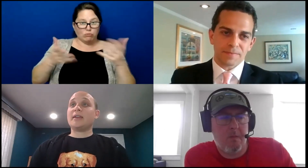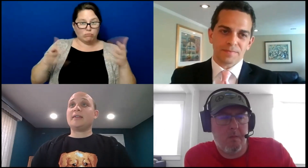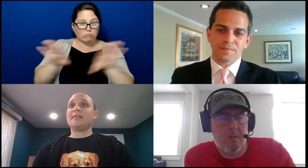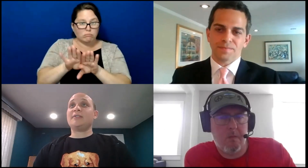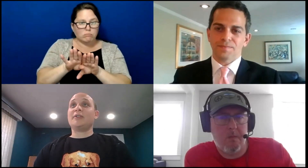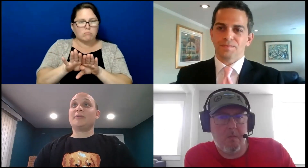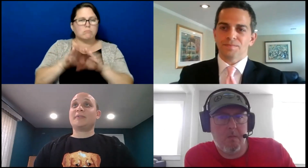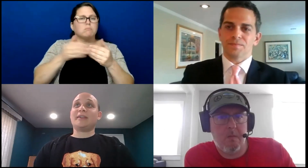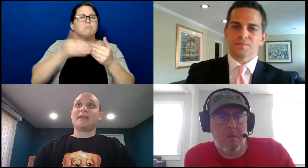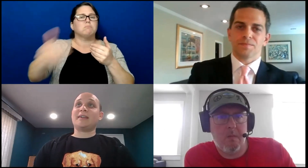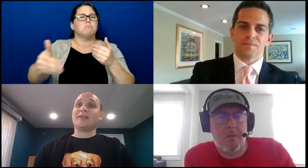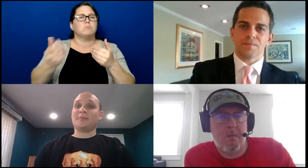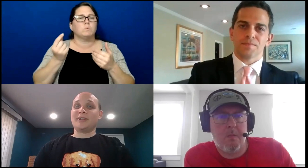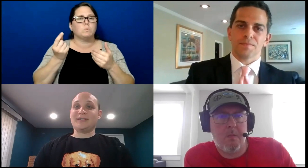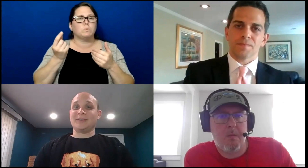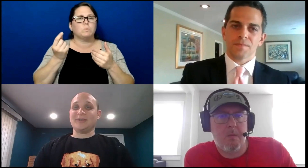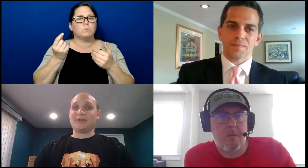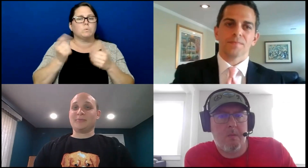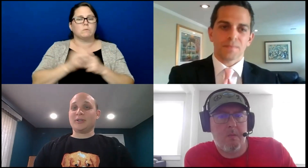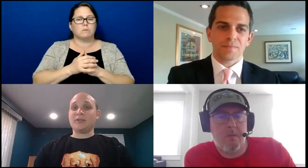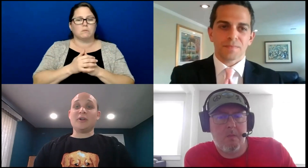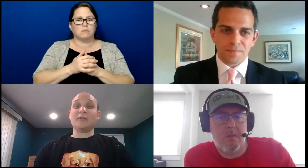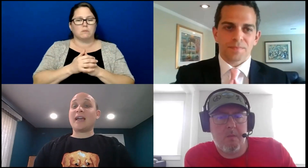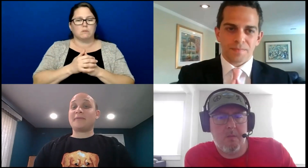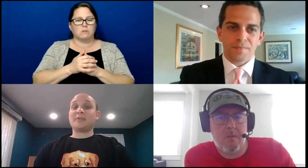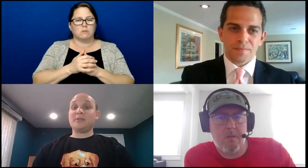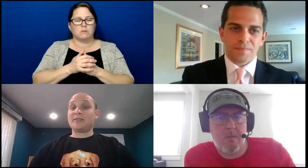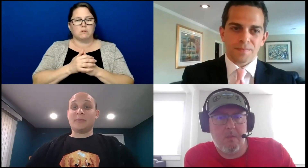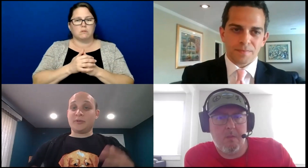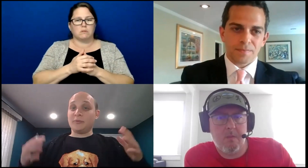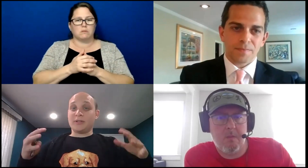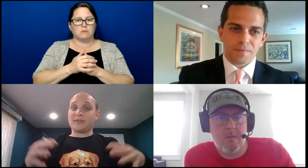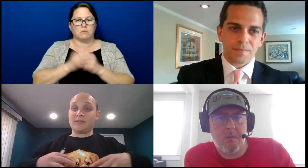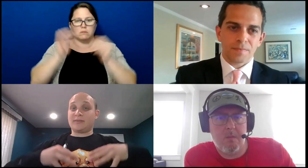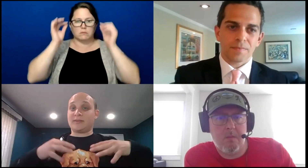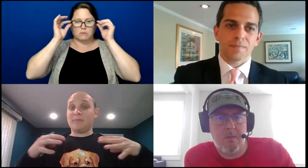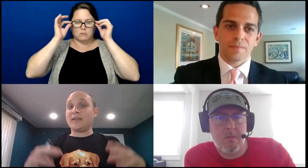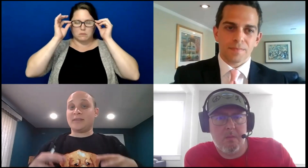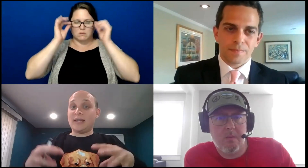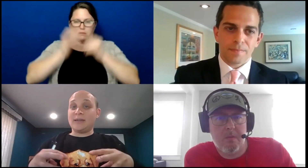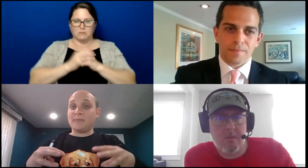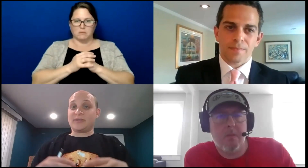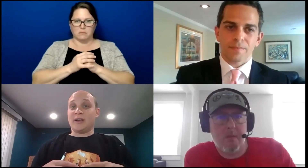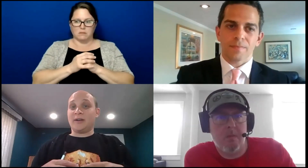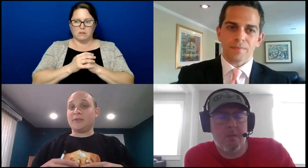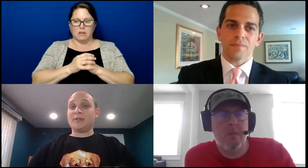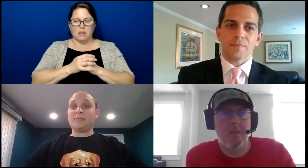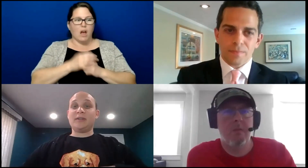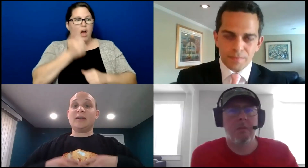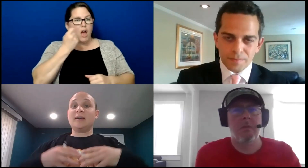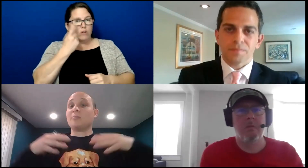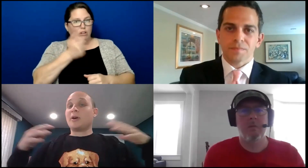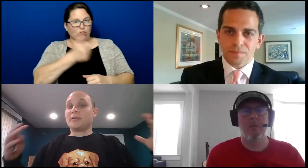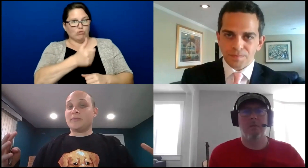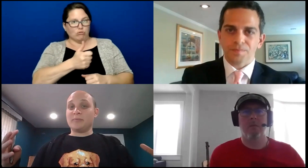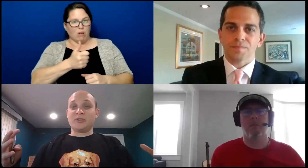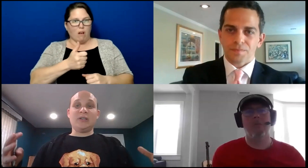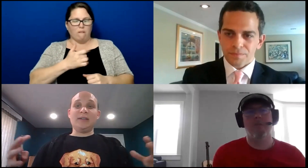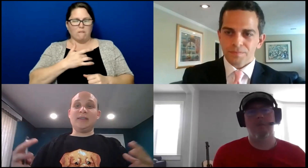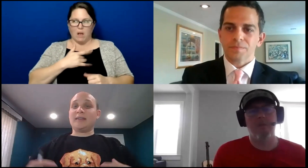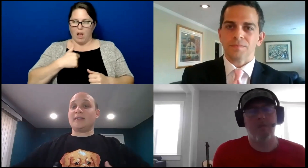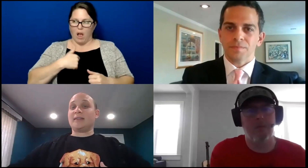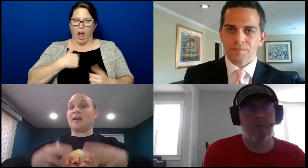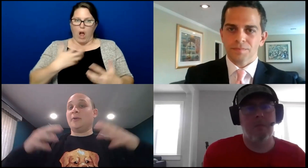I would say, I kind of harped on it earlier, but you don't have to be someone who wants to make the game itself. You can be part of the